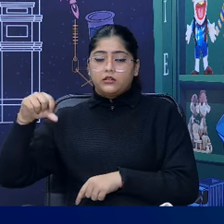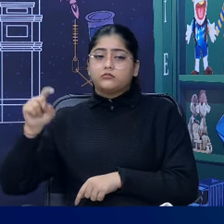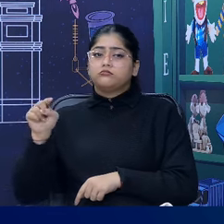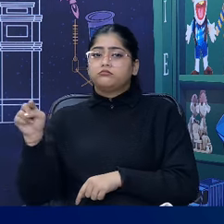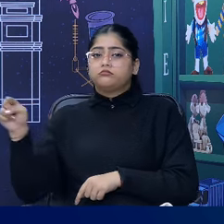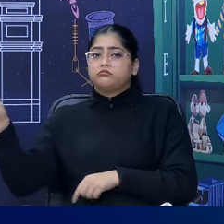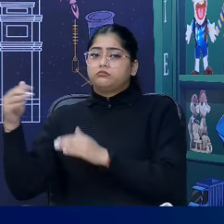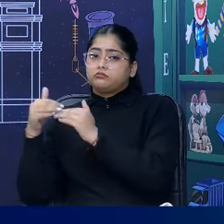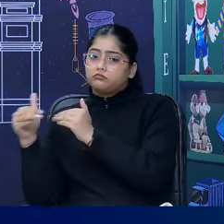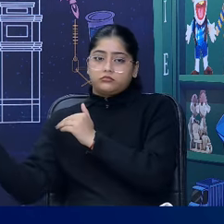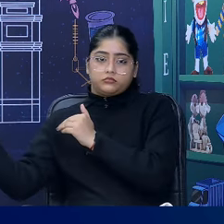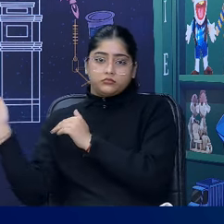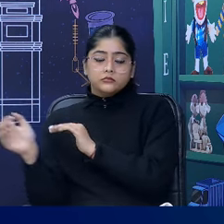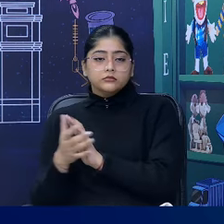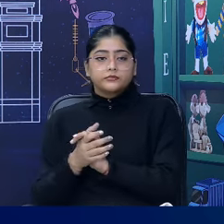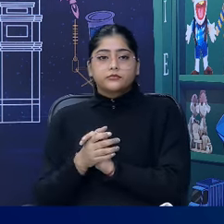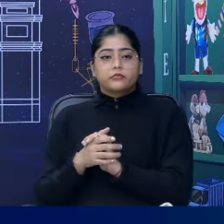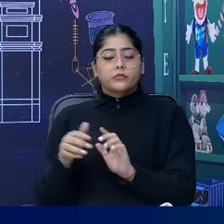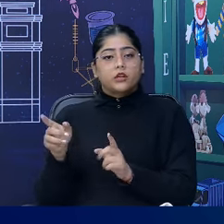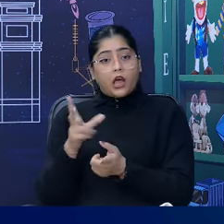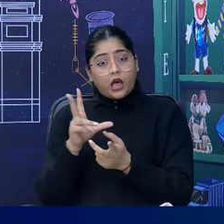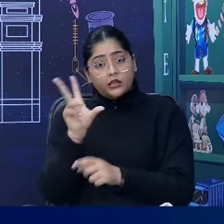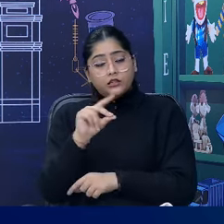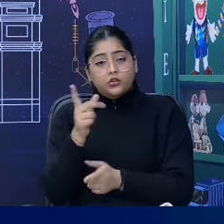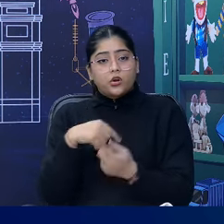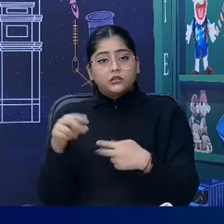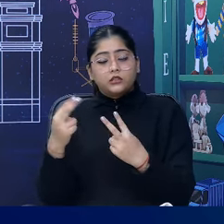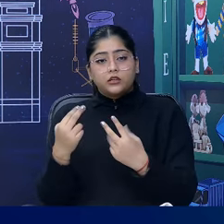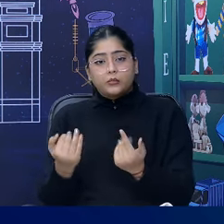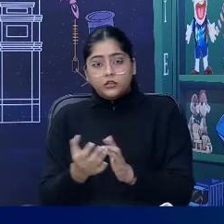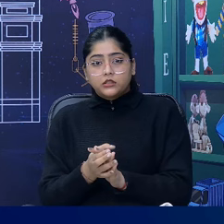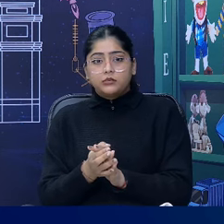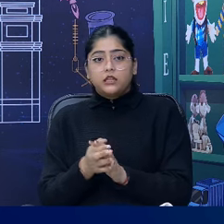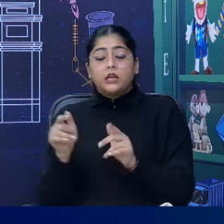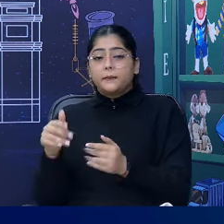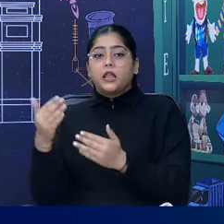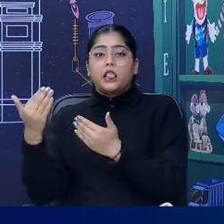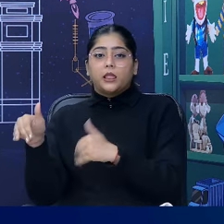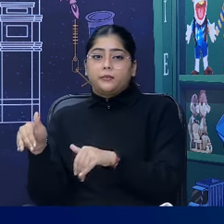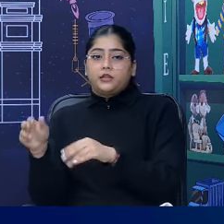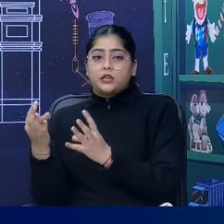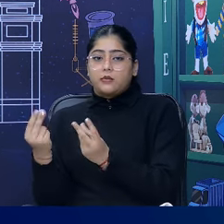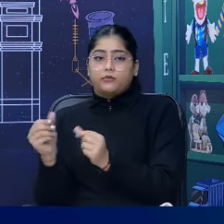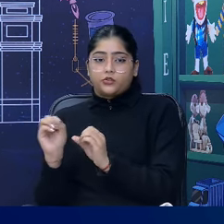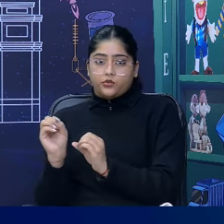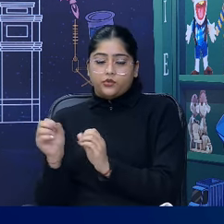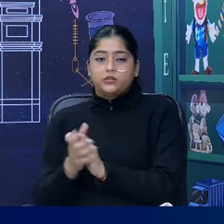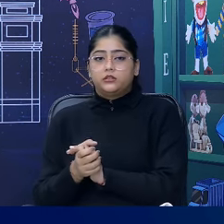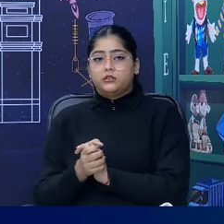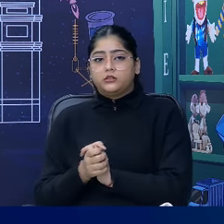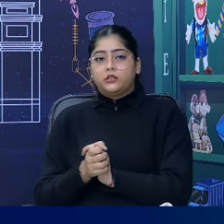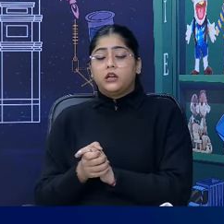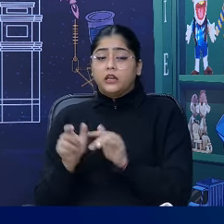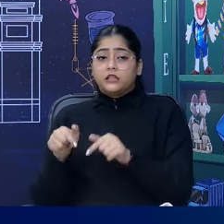and in this way. Again, you can see here the number of elements are not limited. Right. In this way, you can